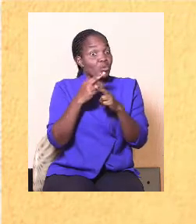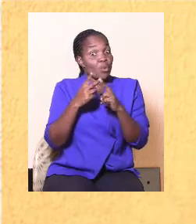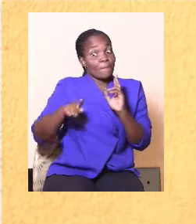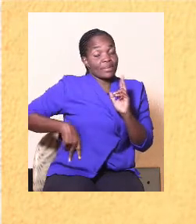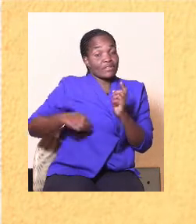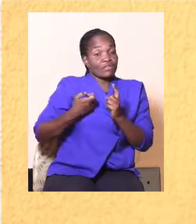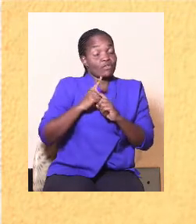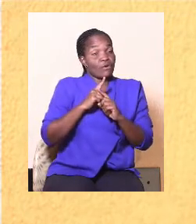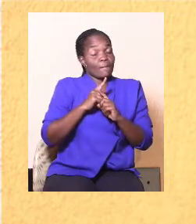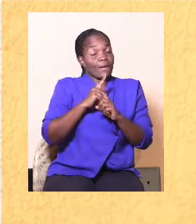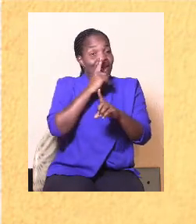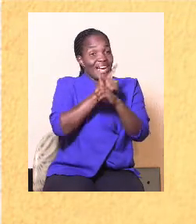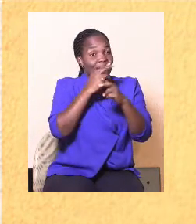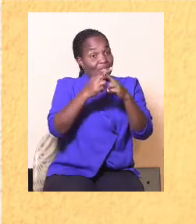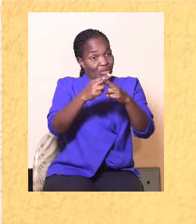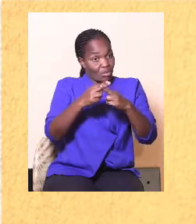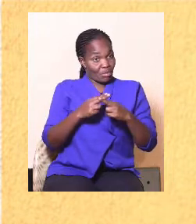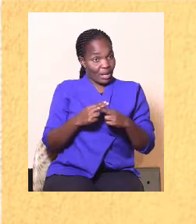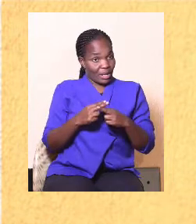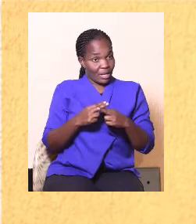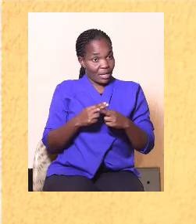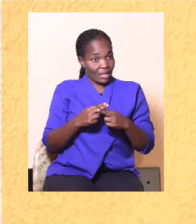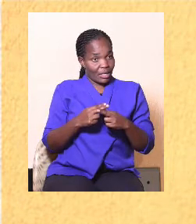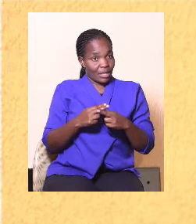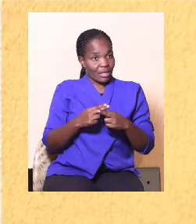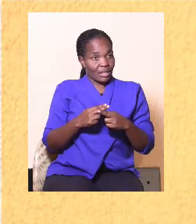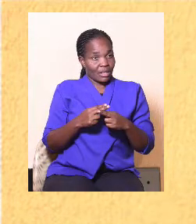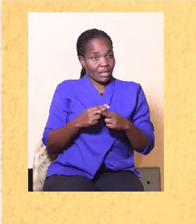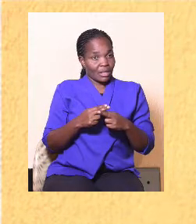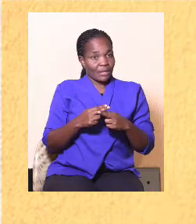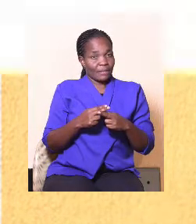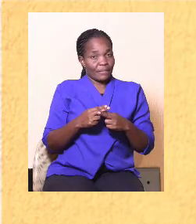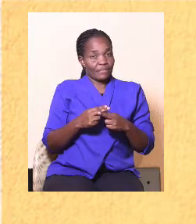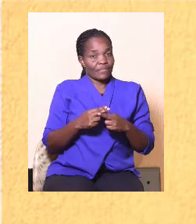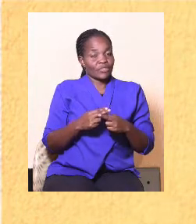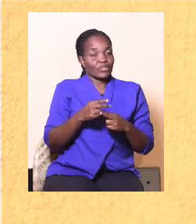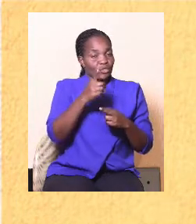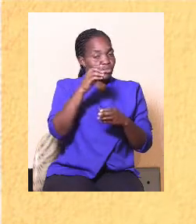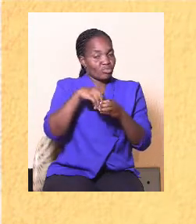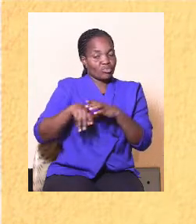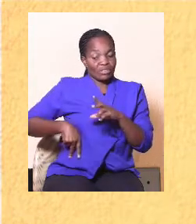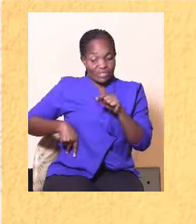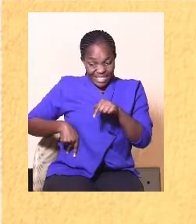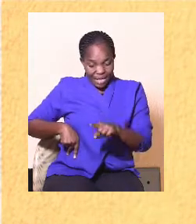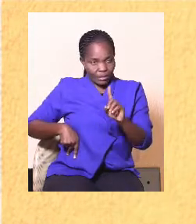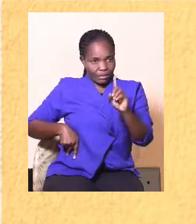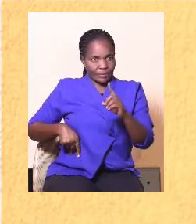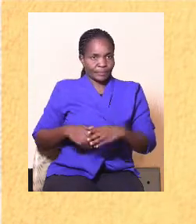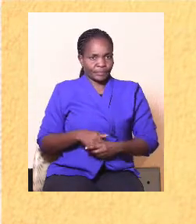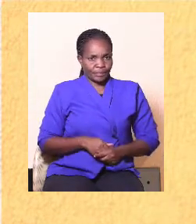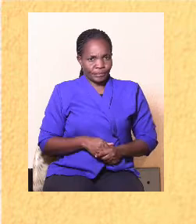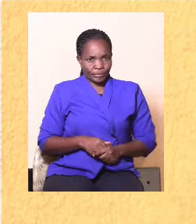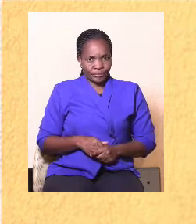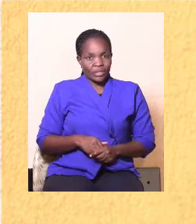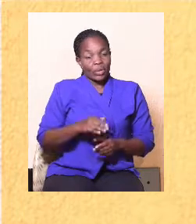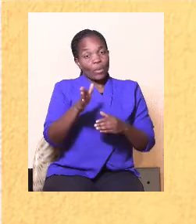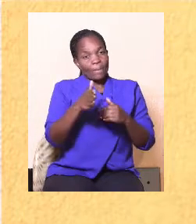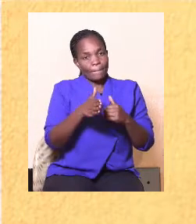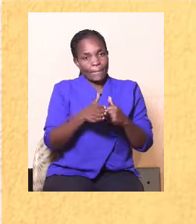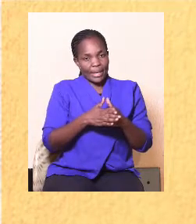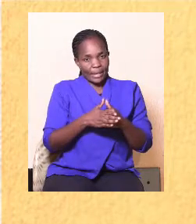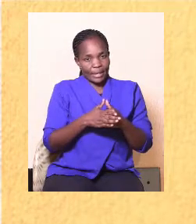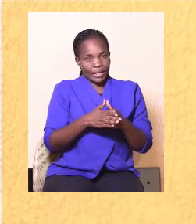or a loan. So it means that you don't qualify. We are going to check against the veteran database to see whether you're